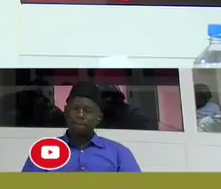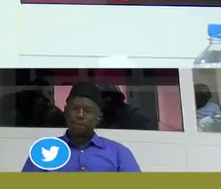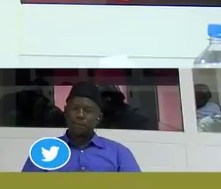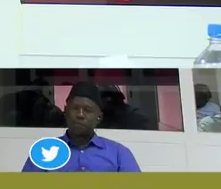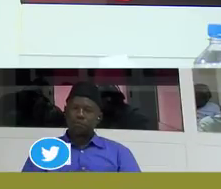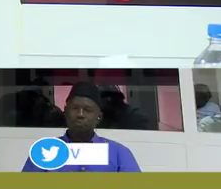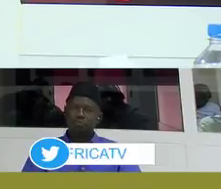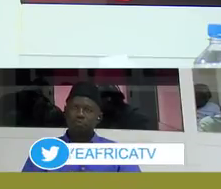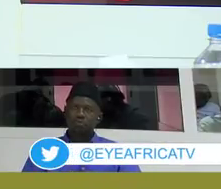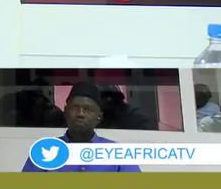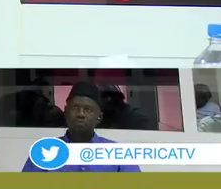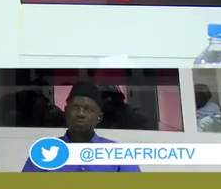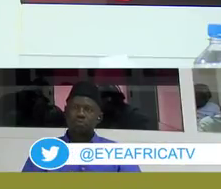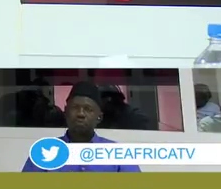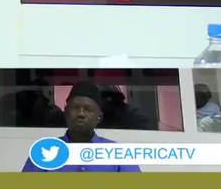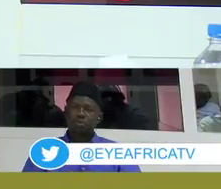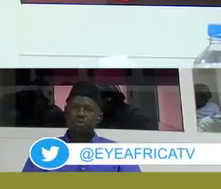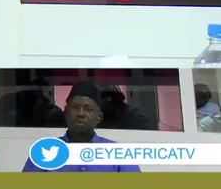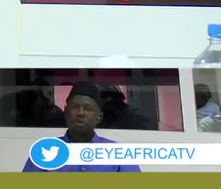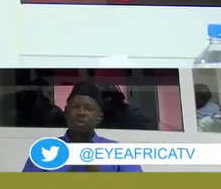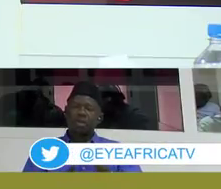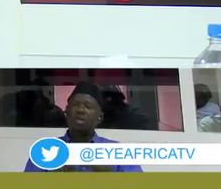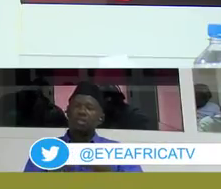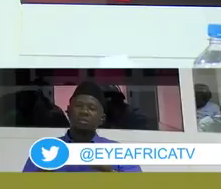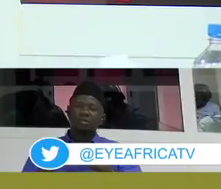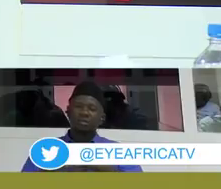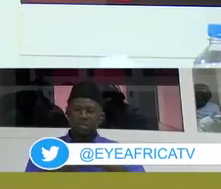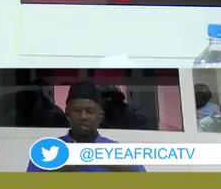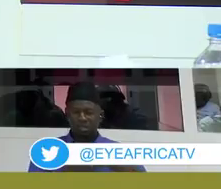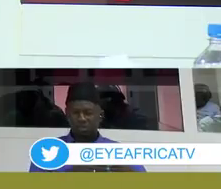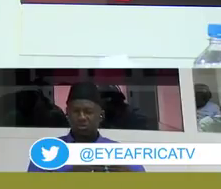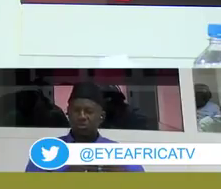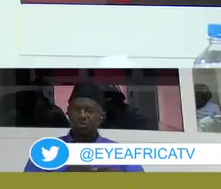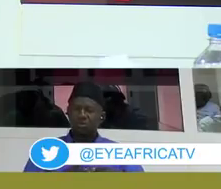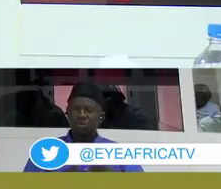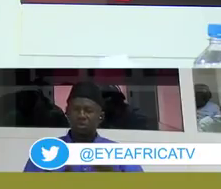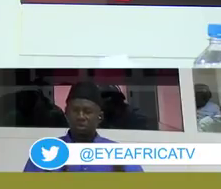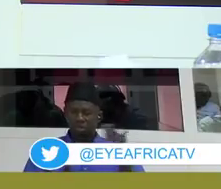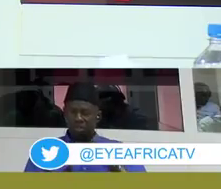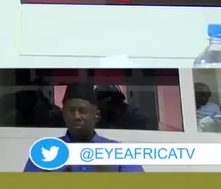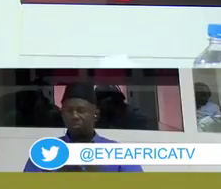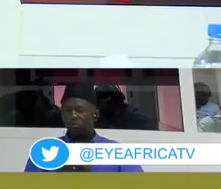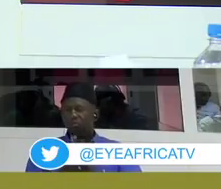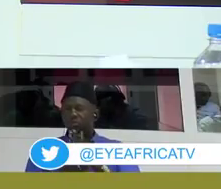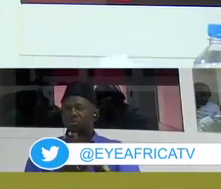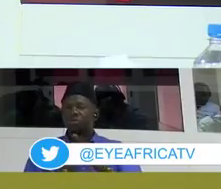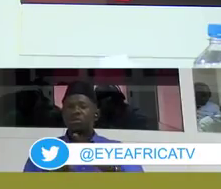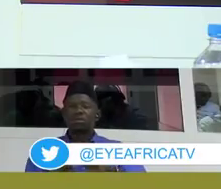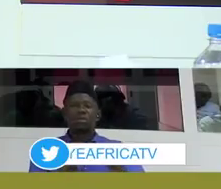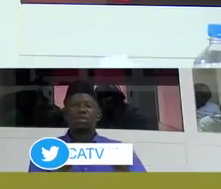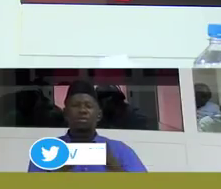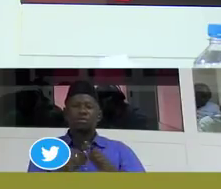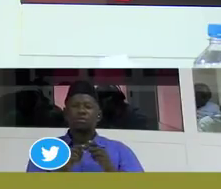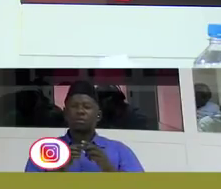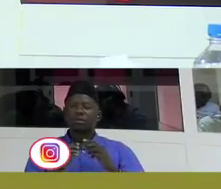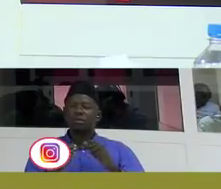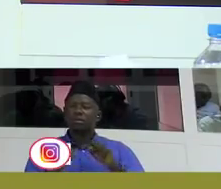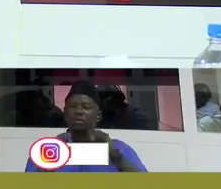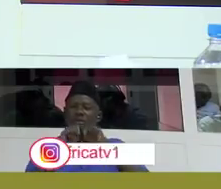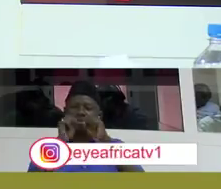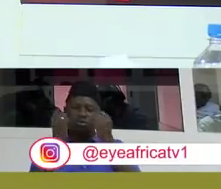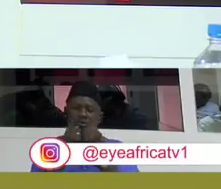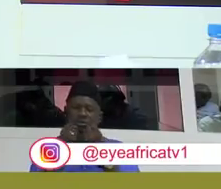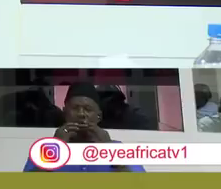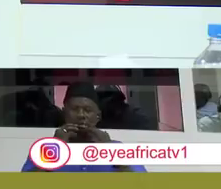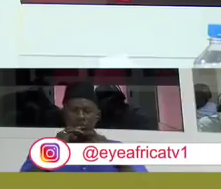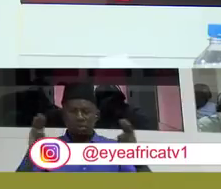A vociferous reaction came through various social media platforms